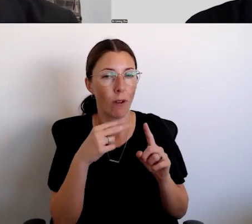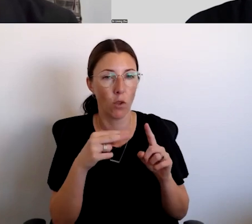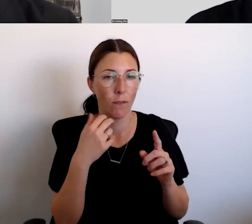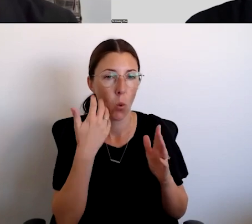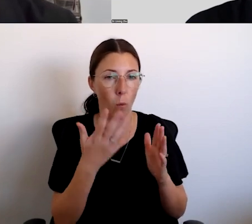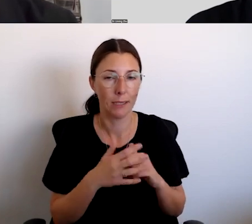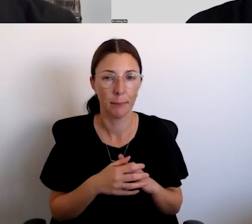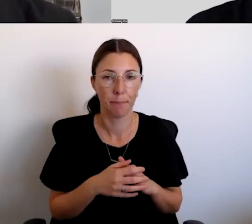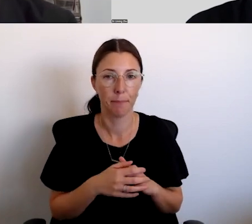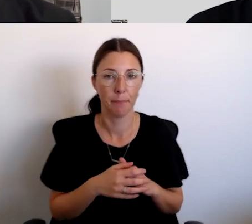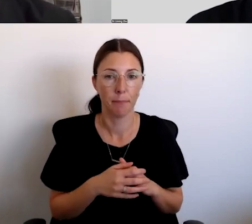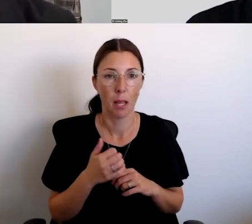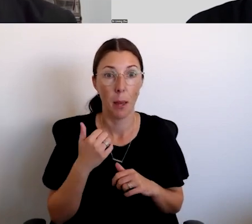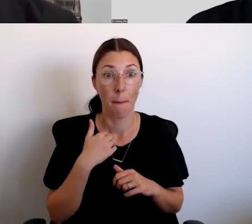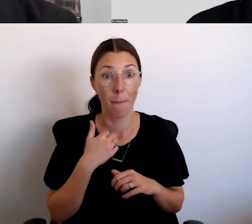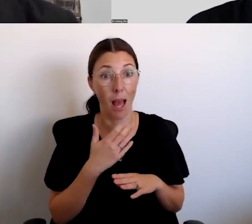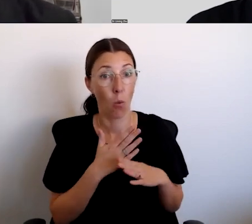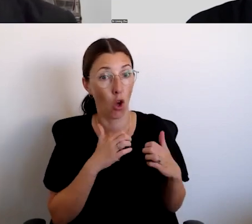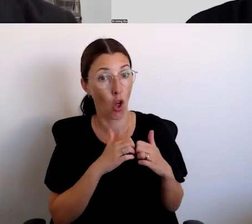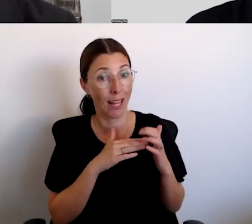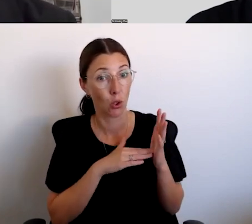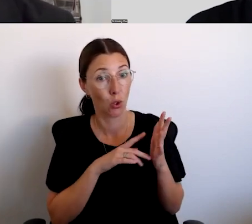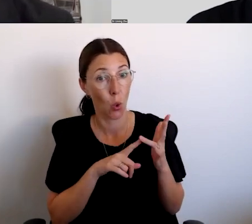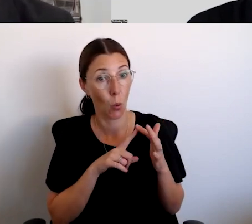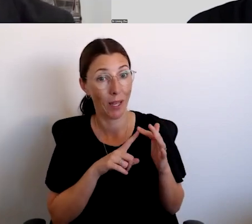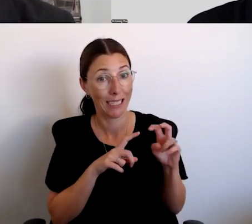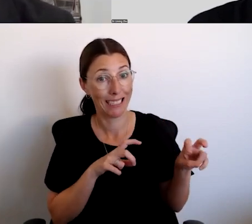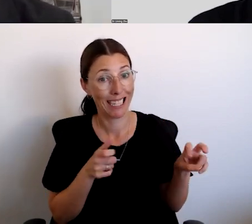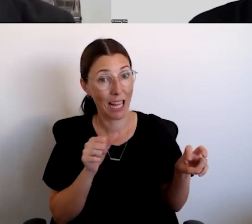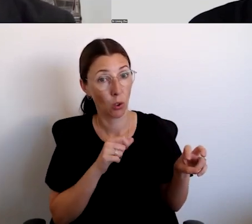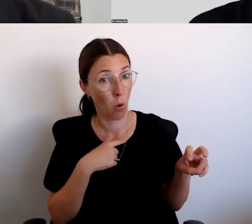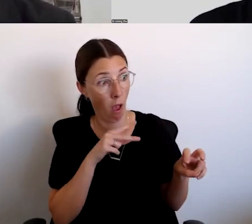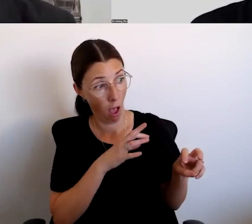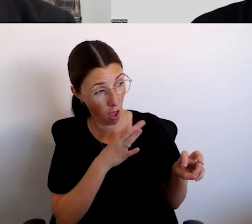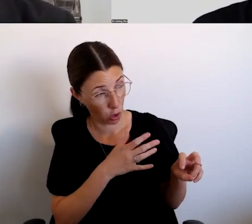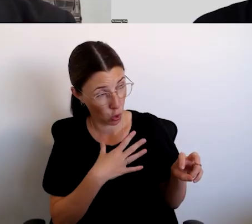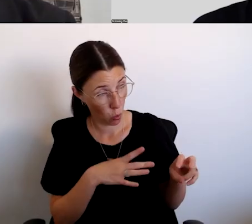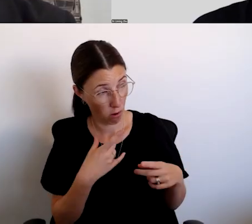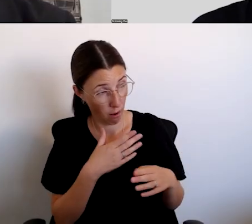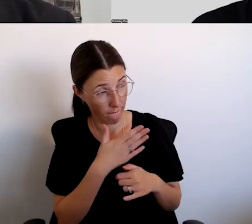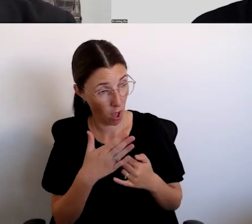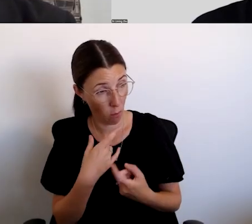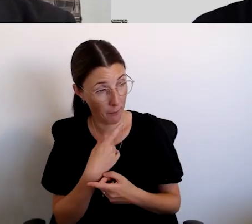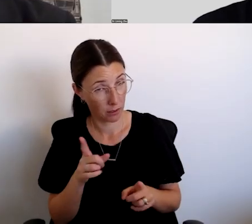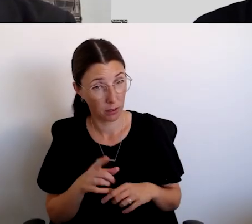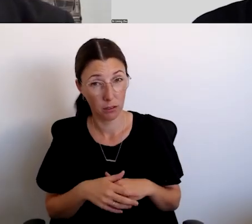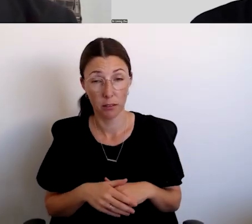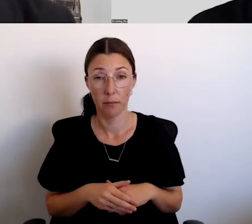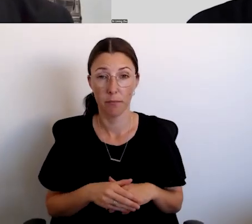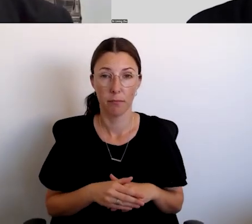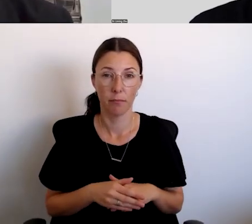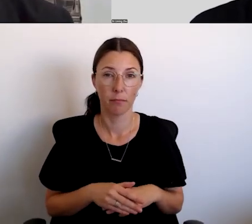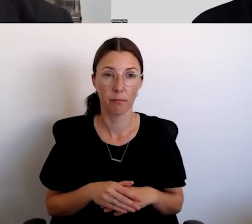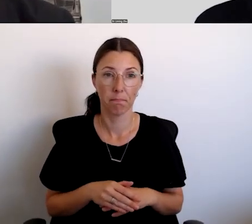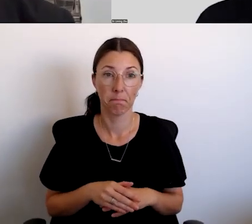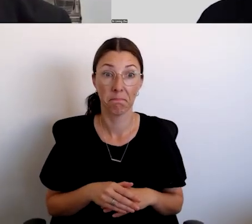my colleague Zoe is sitting over to my side here. Did you have a final message you wanted me to just relay there? Oh, just